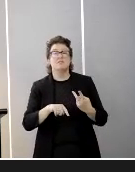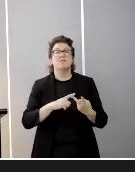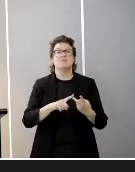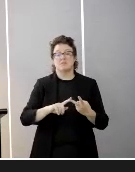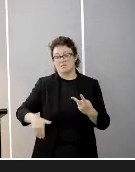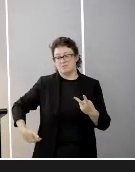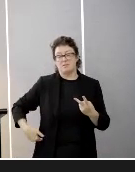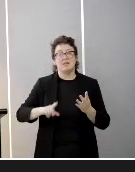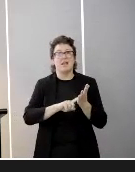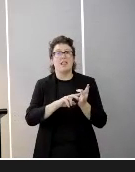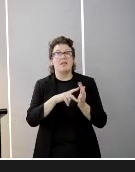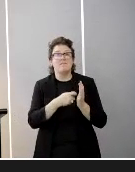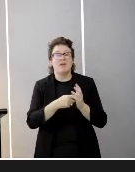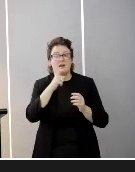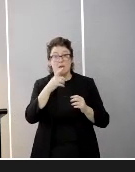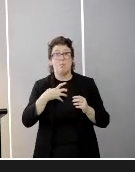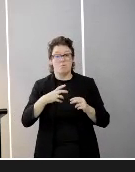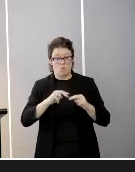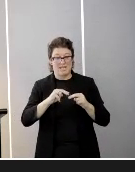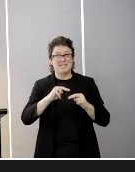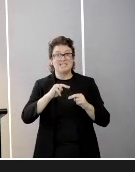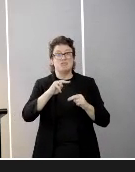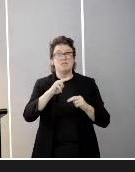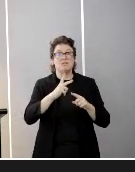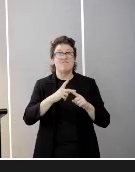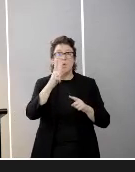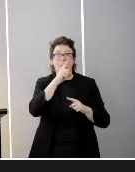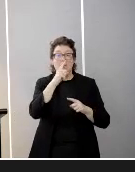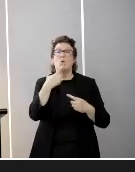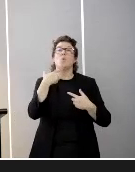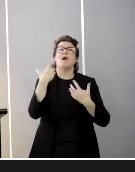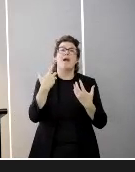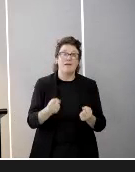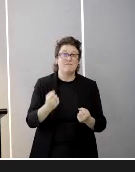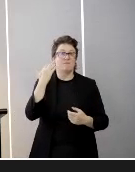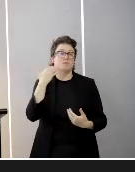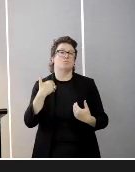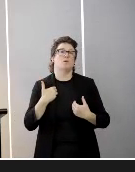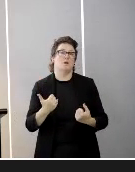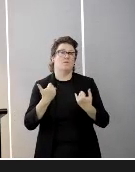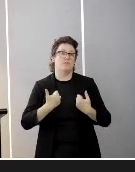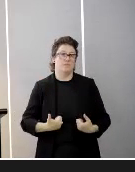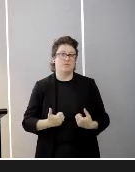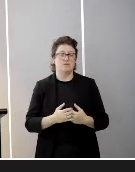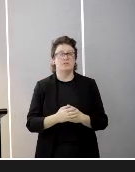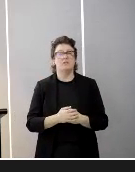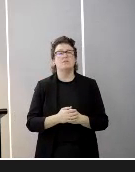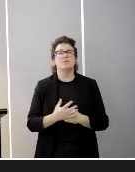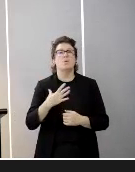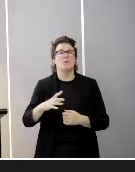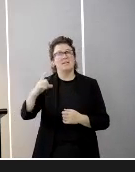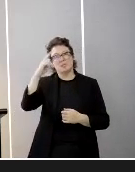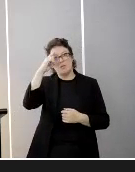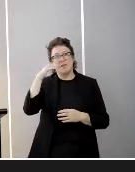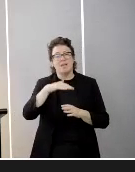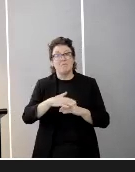the liver, they're all increased in people who have a mental health problem. So we need to think about the